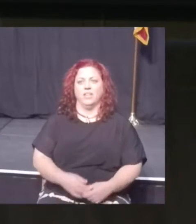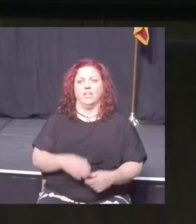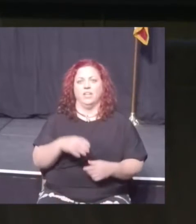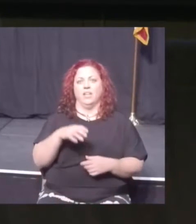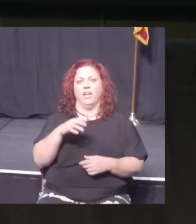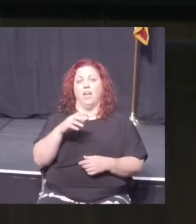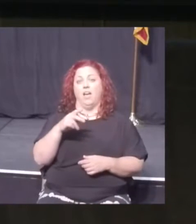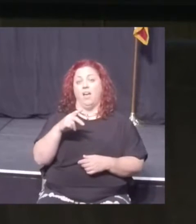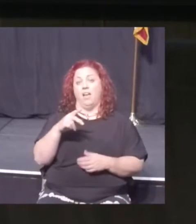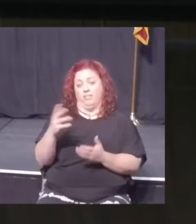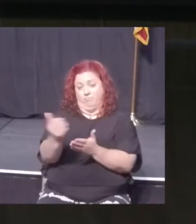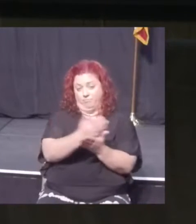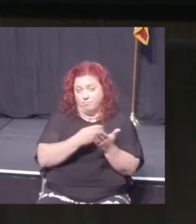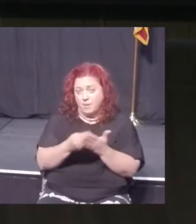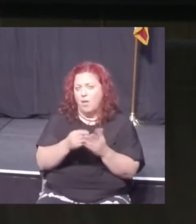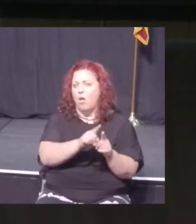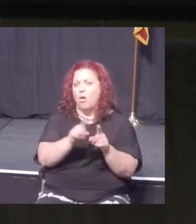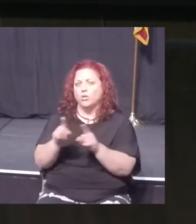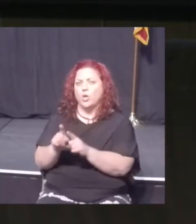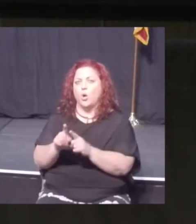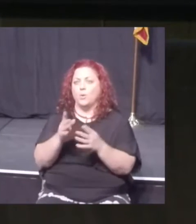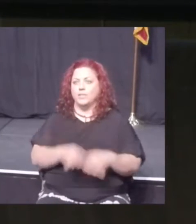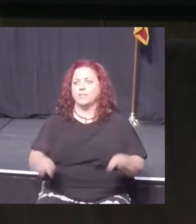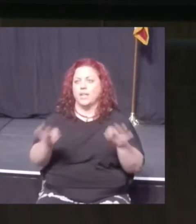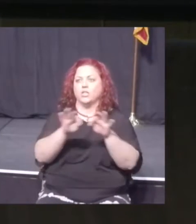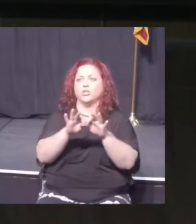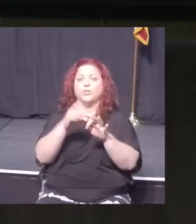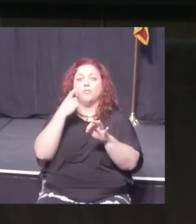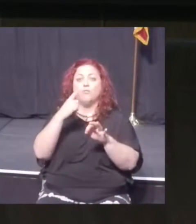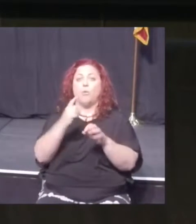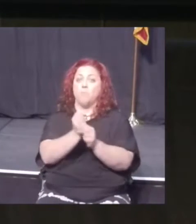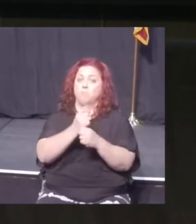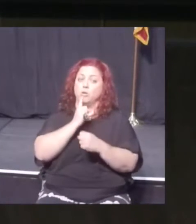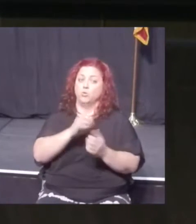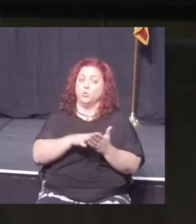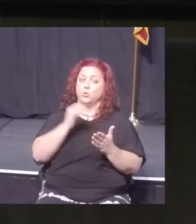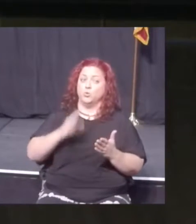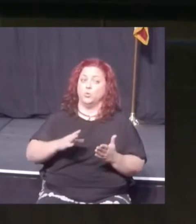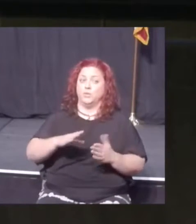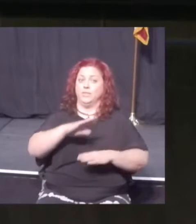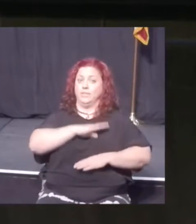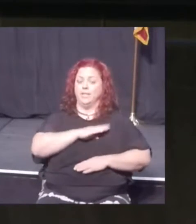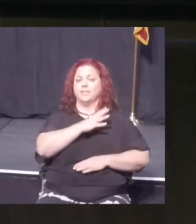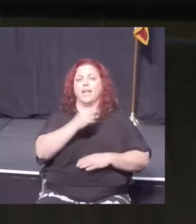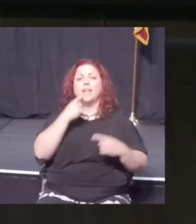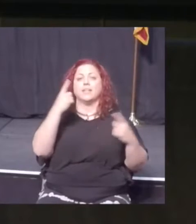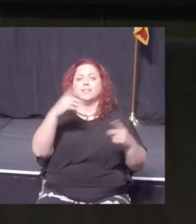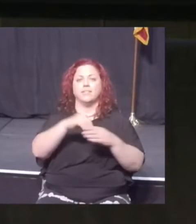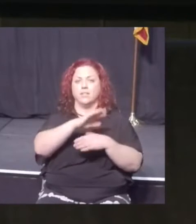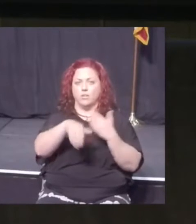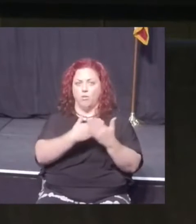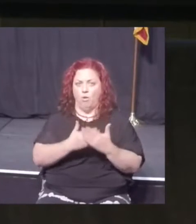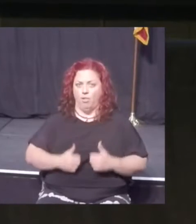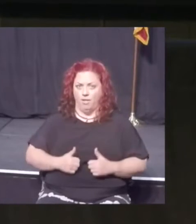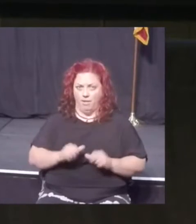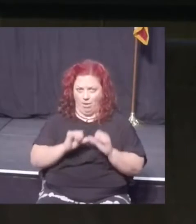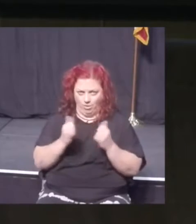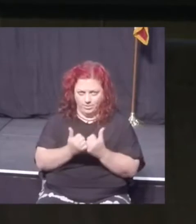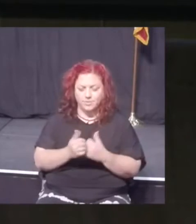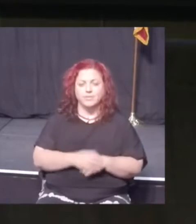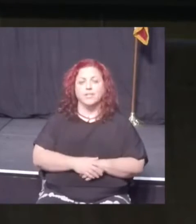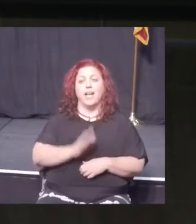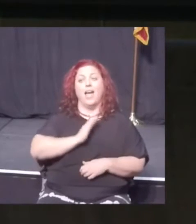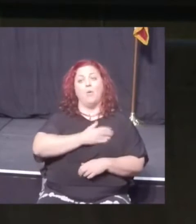Philanthropy is also an essential ingredient in ensuring student success and excellence in all areas. Our